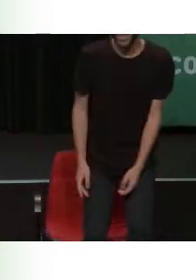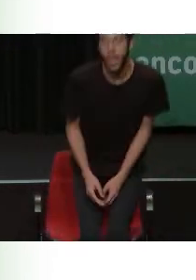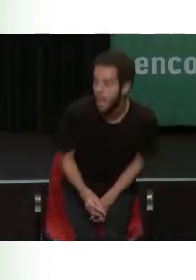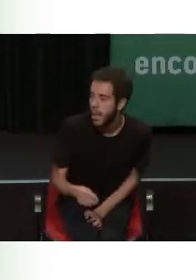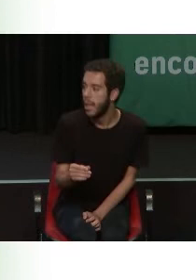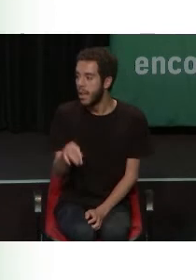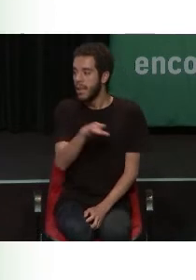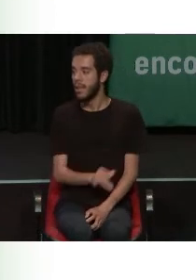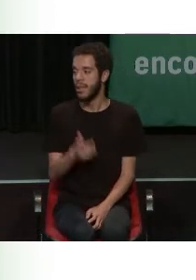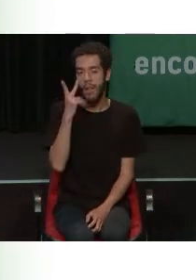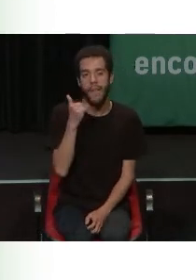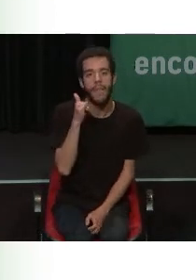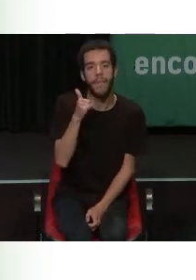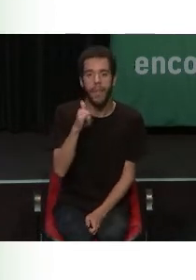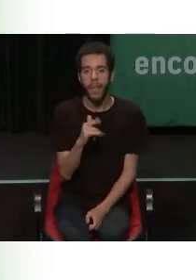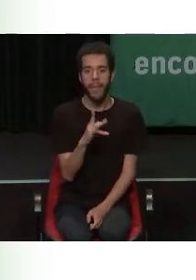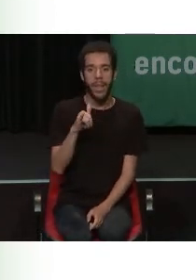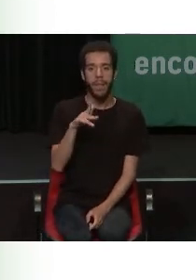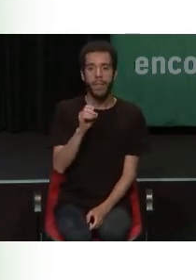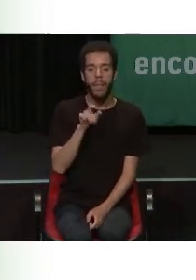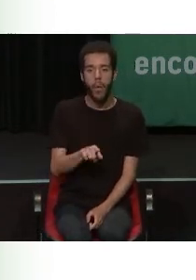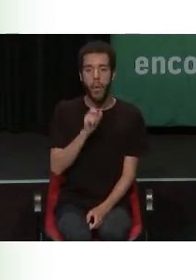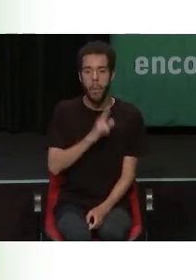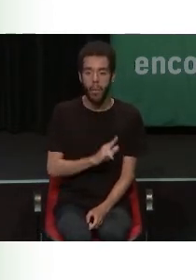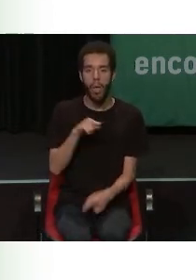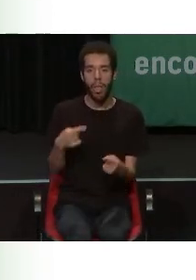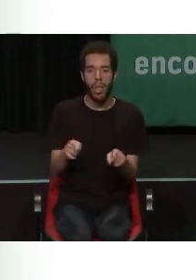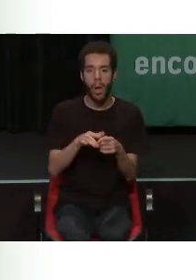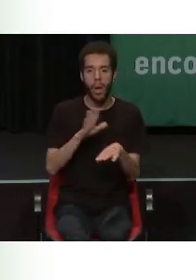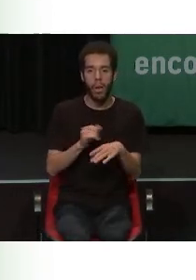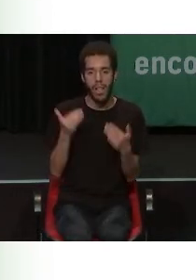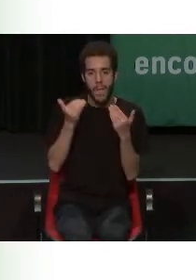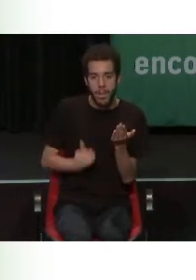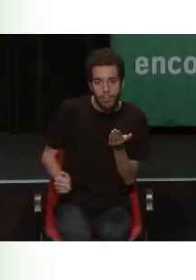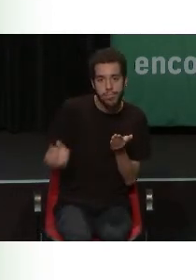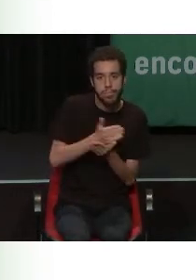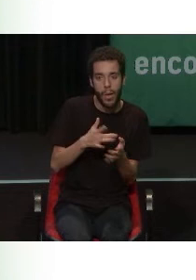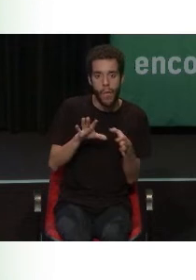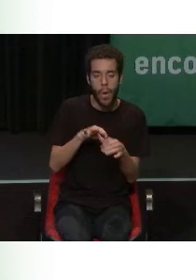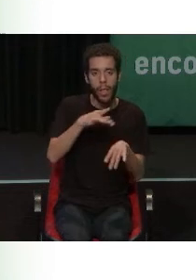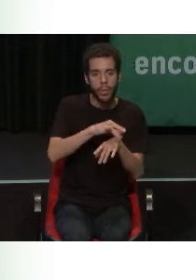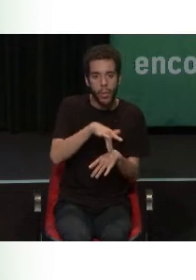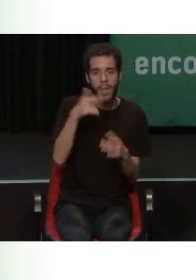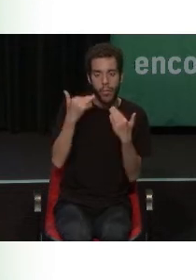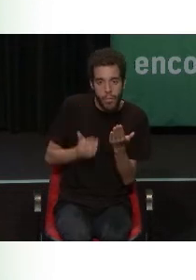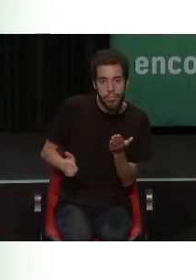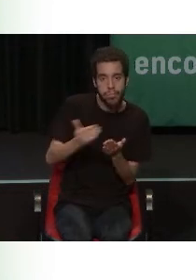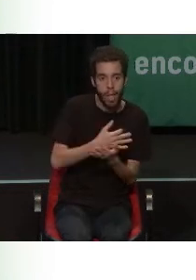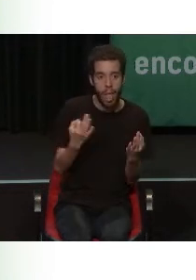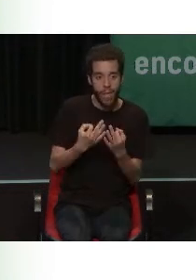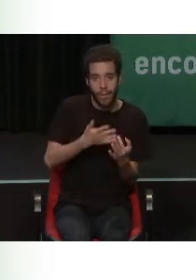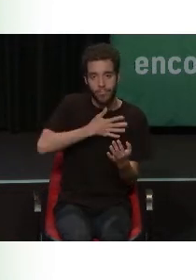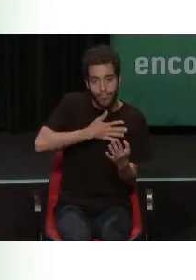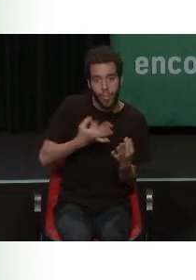animal models that we generated and also on data directly collected from patients, we have shown that IL-7